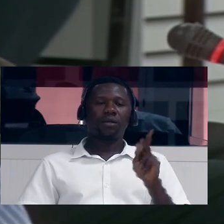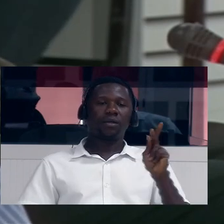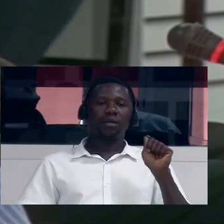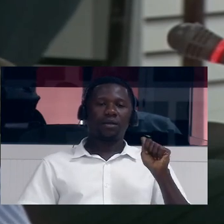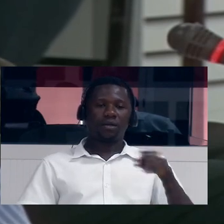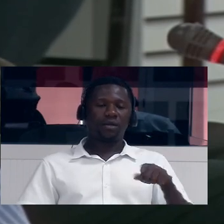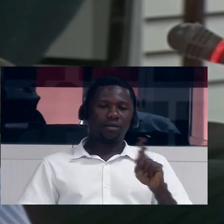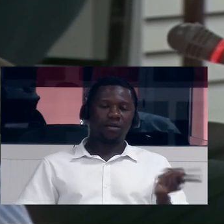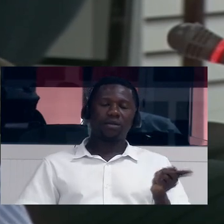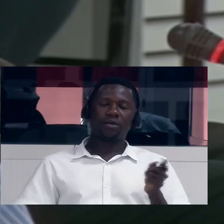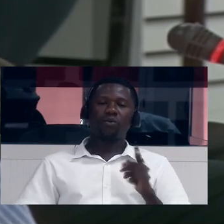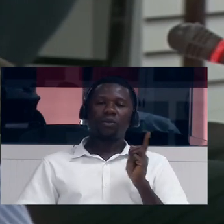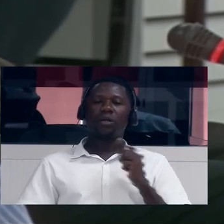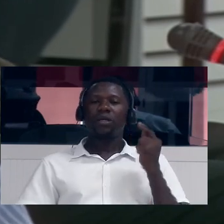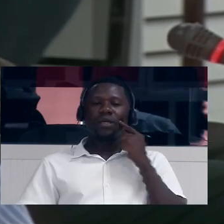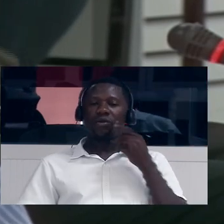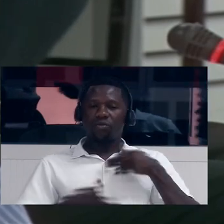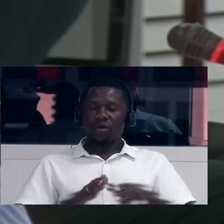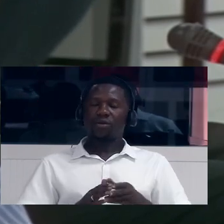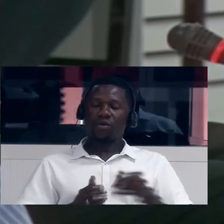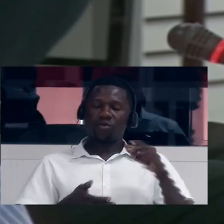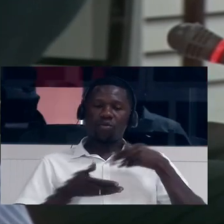the 2nd of October,